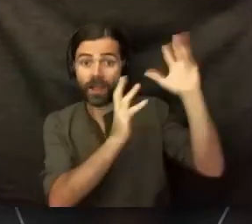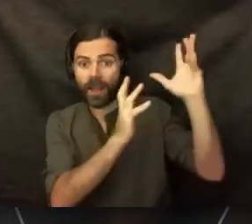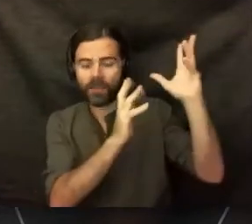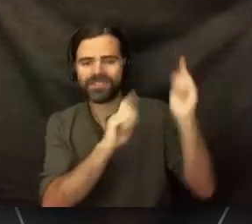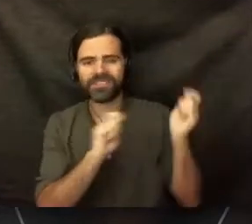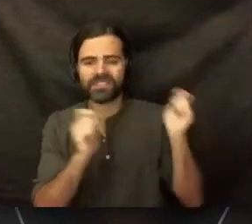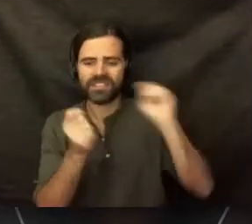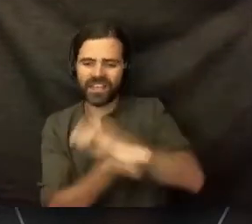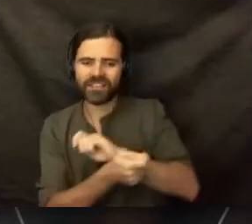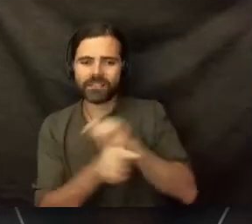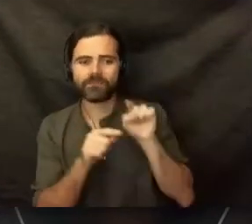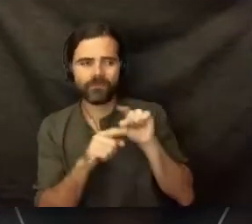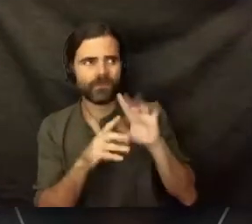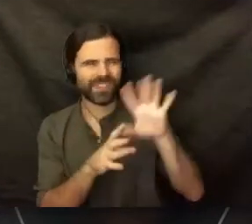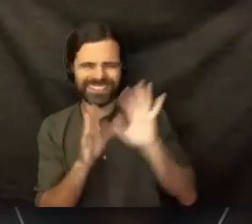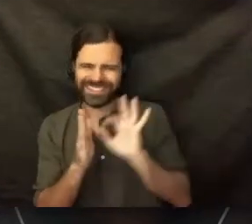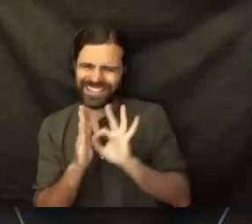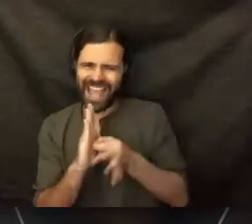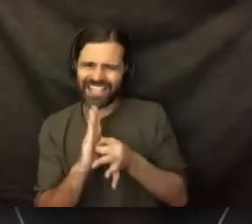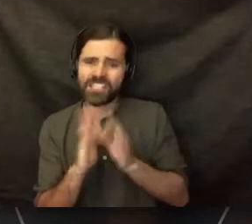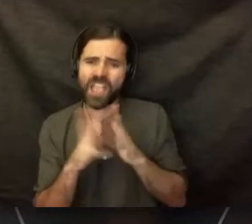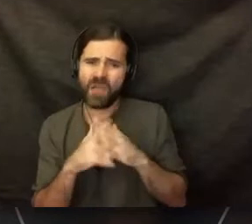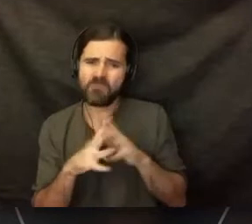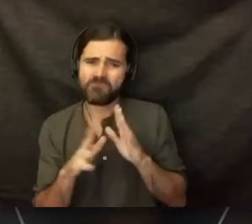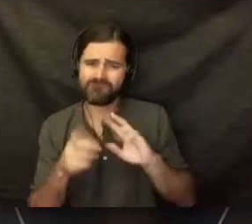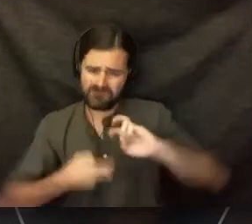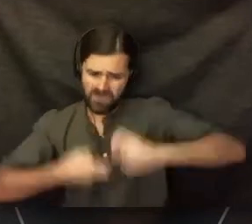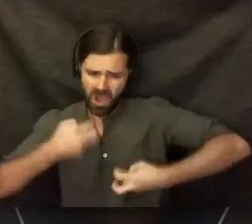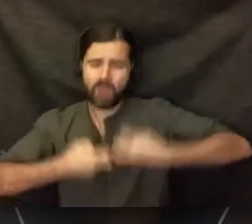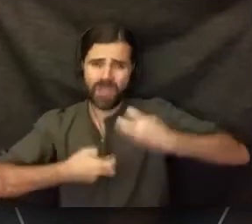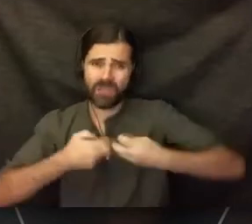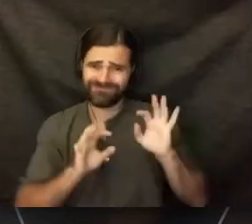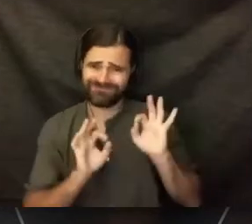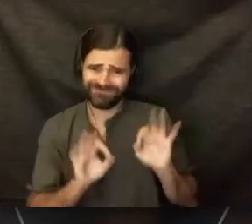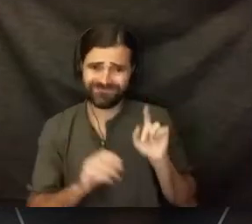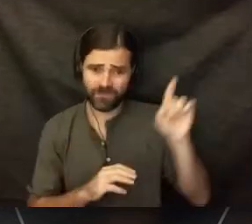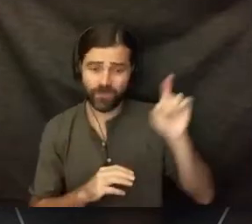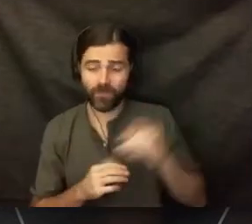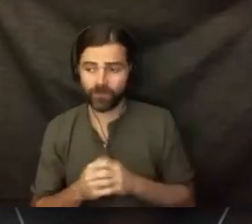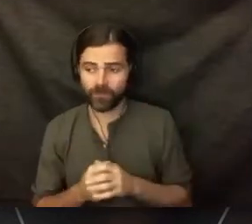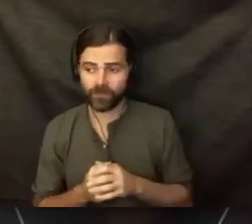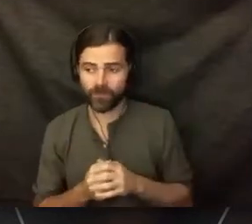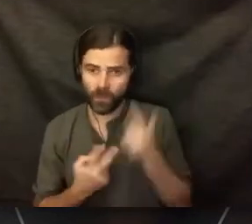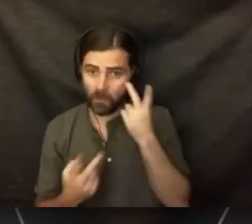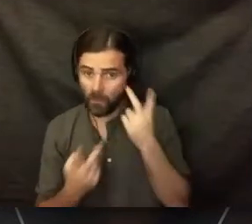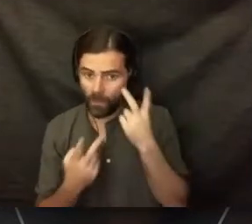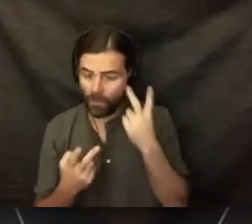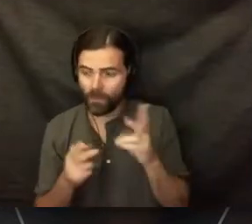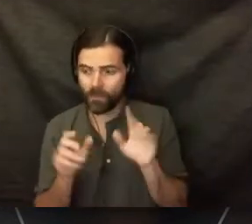much deeper structural problem. And the problem is generated with a different architecture, a different model and